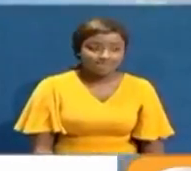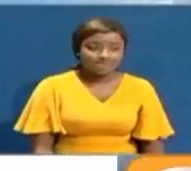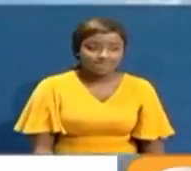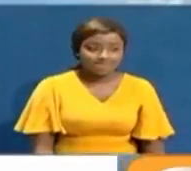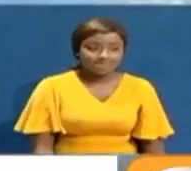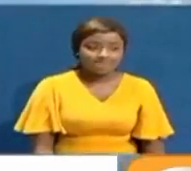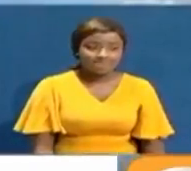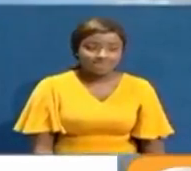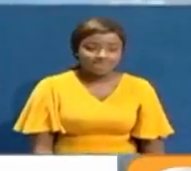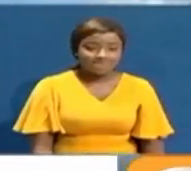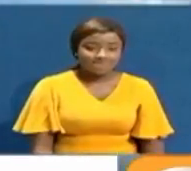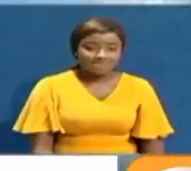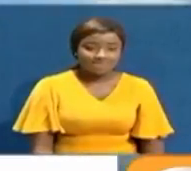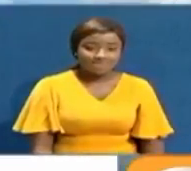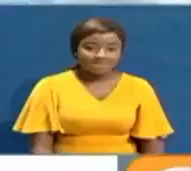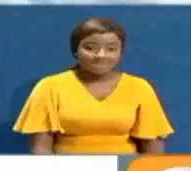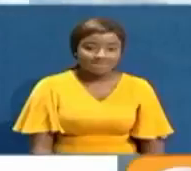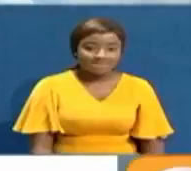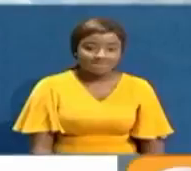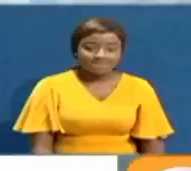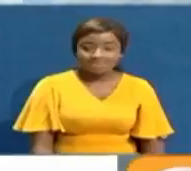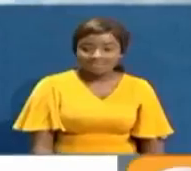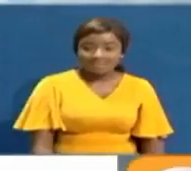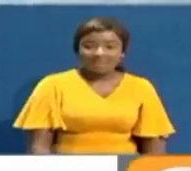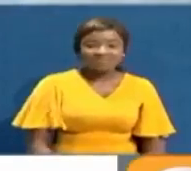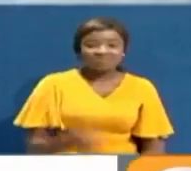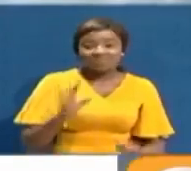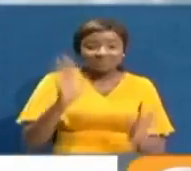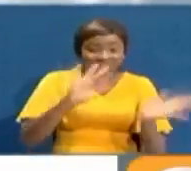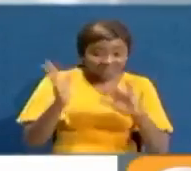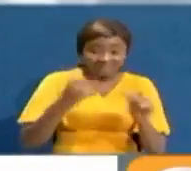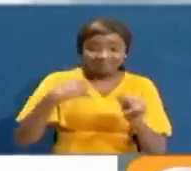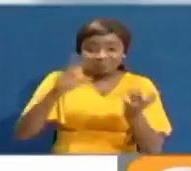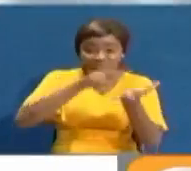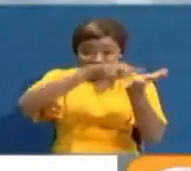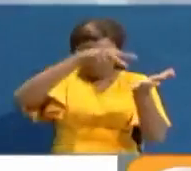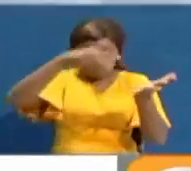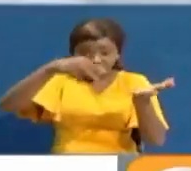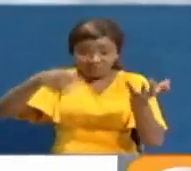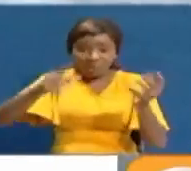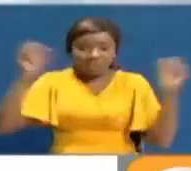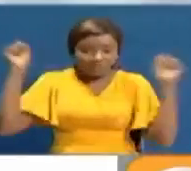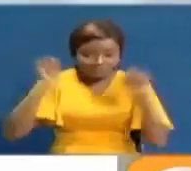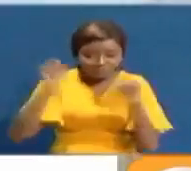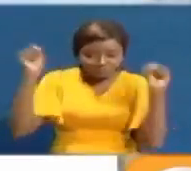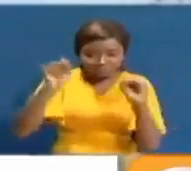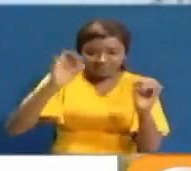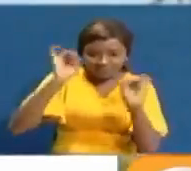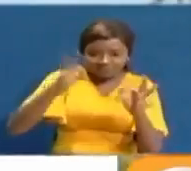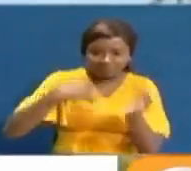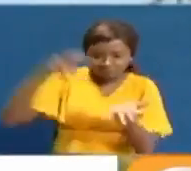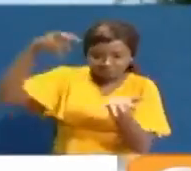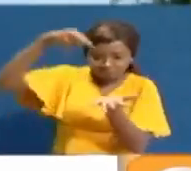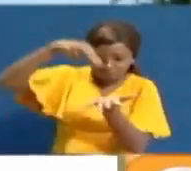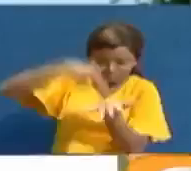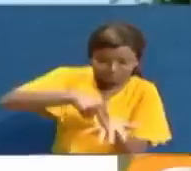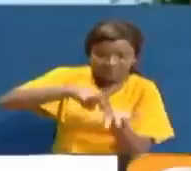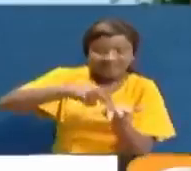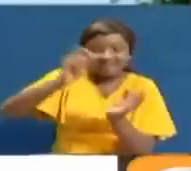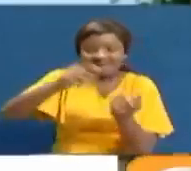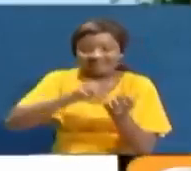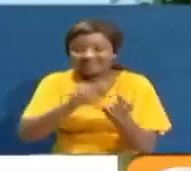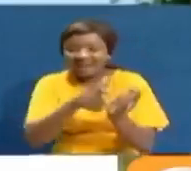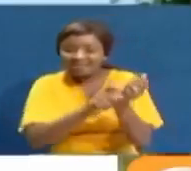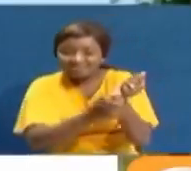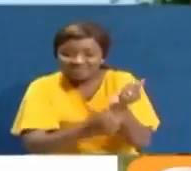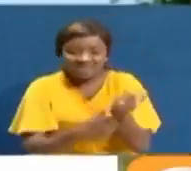fly bado tuko na landing plat, tusikenye kama India watu juu sometimes tukienda maybe ni fly tunaanza kukenyeka mahindi